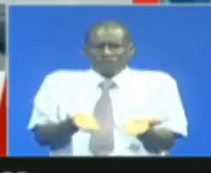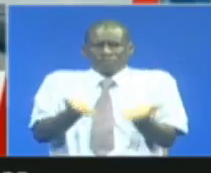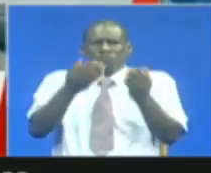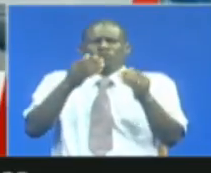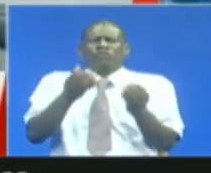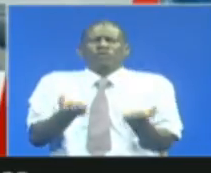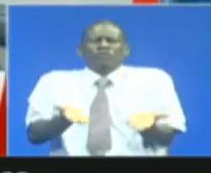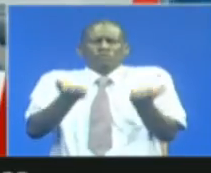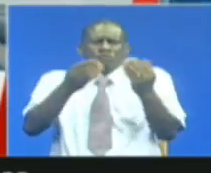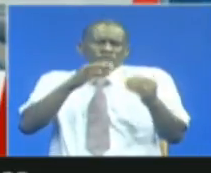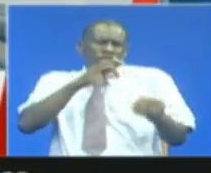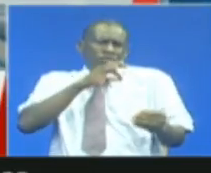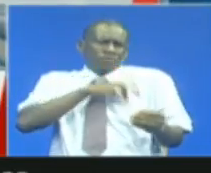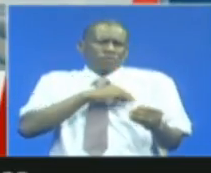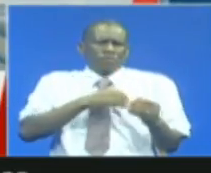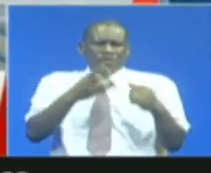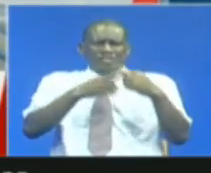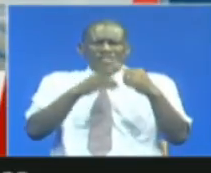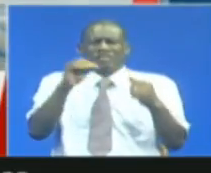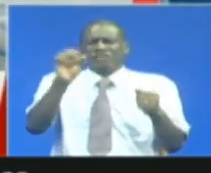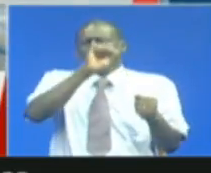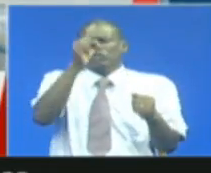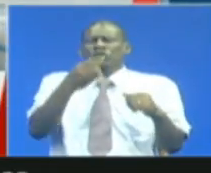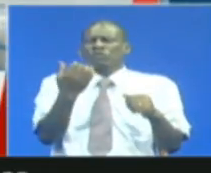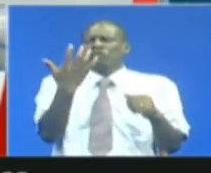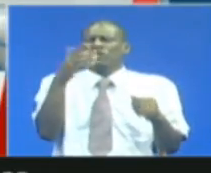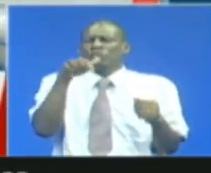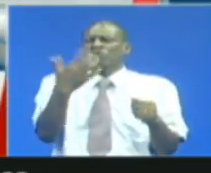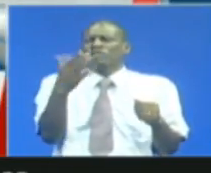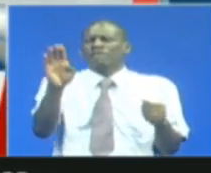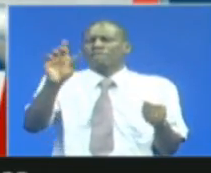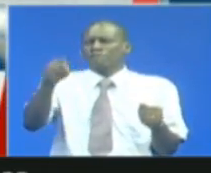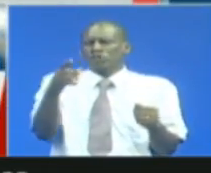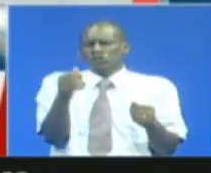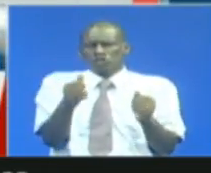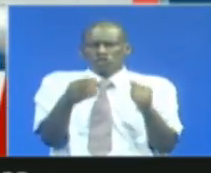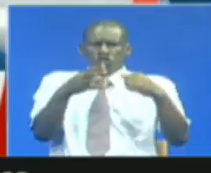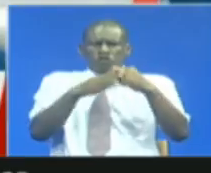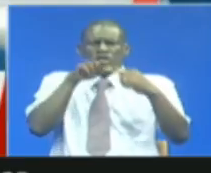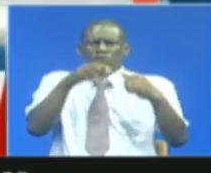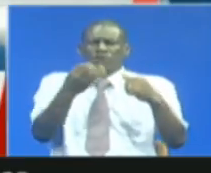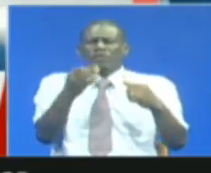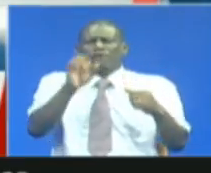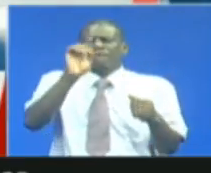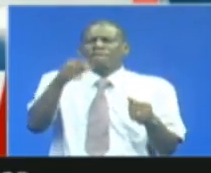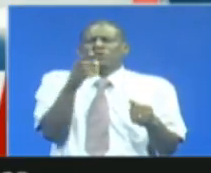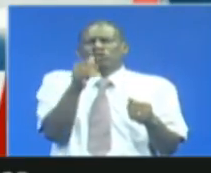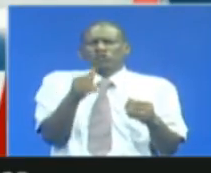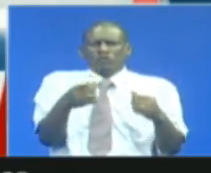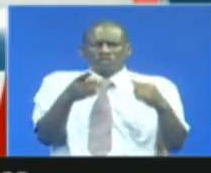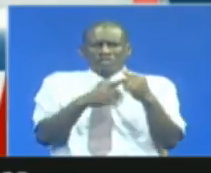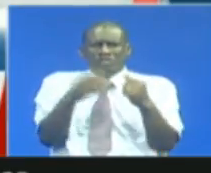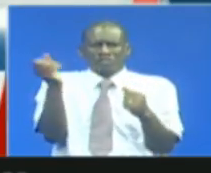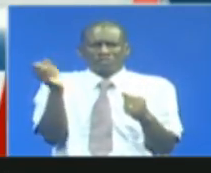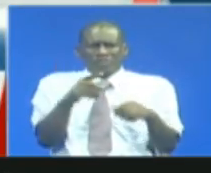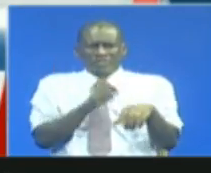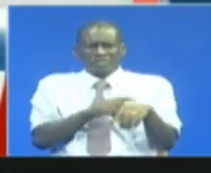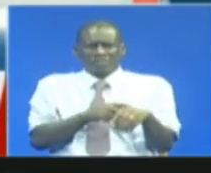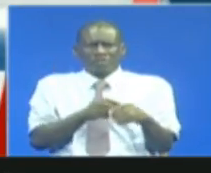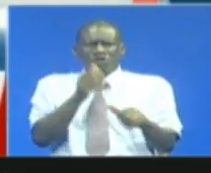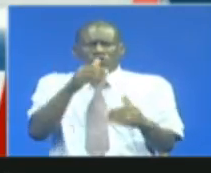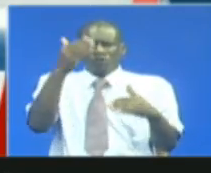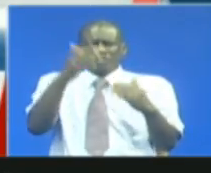to 70% from 5.5 million shillings to 9.3 million shillings over the six-month period that